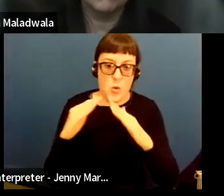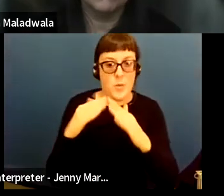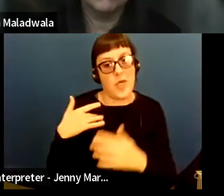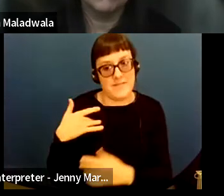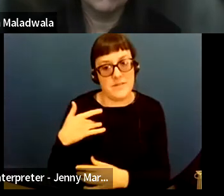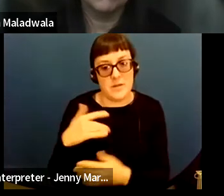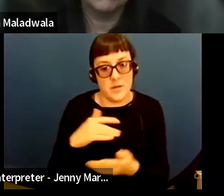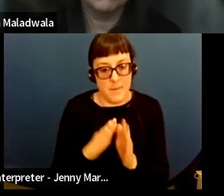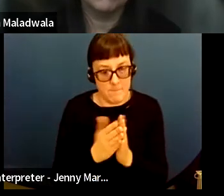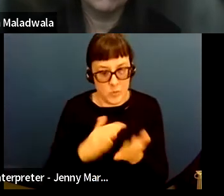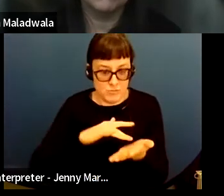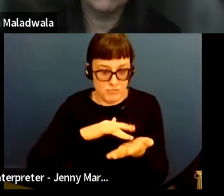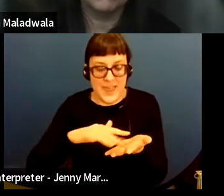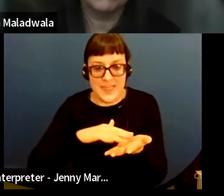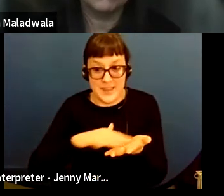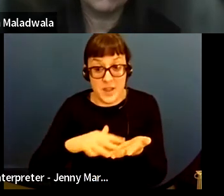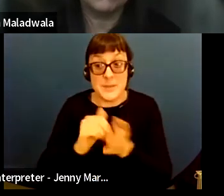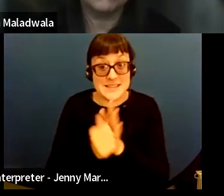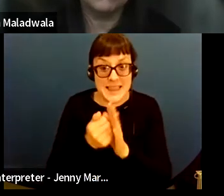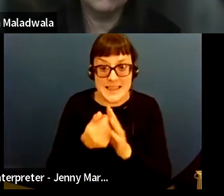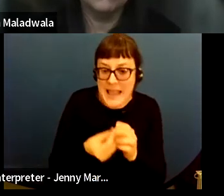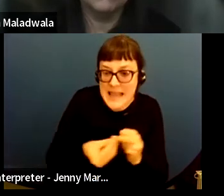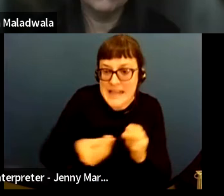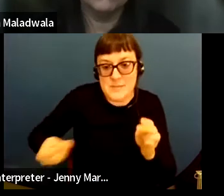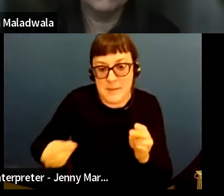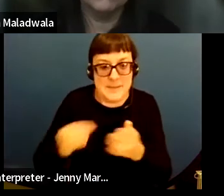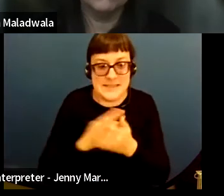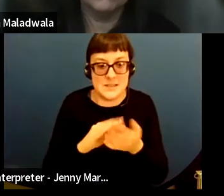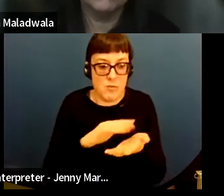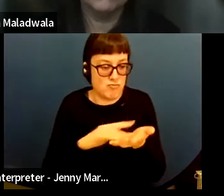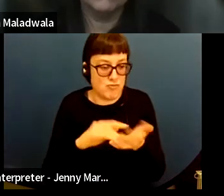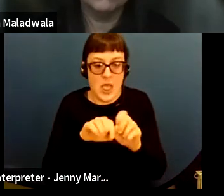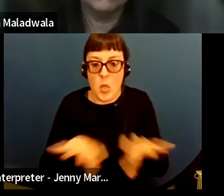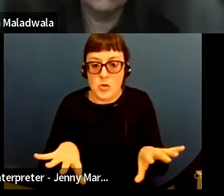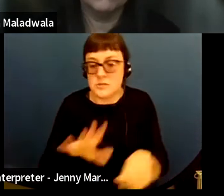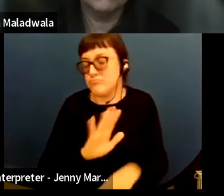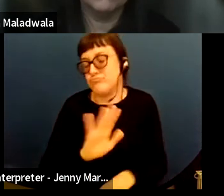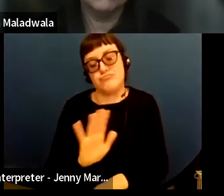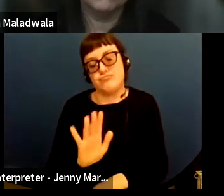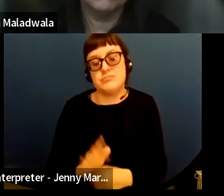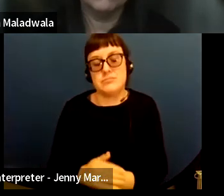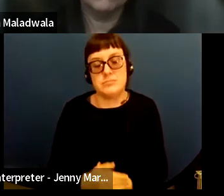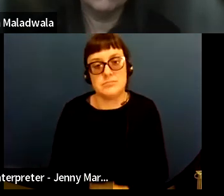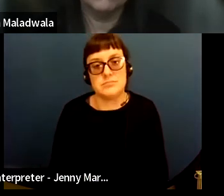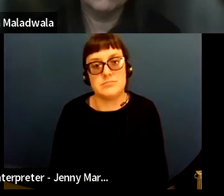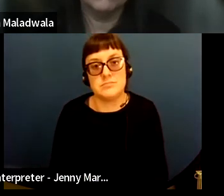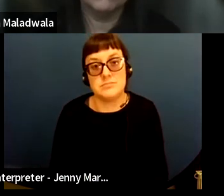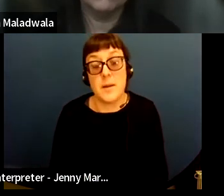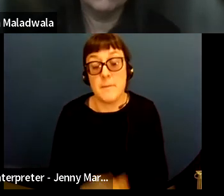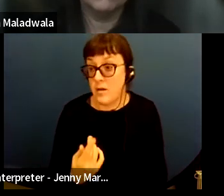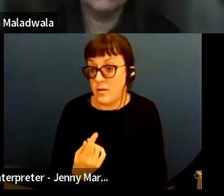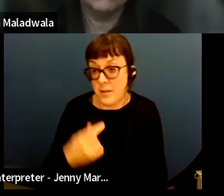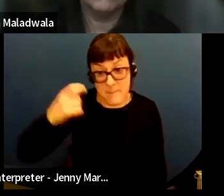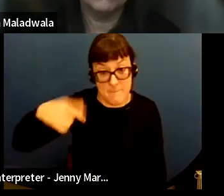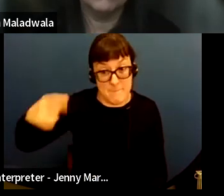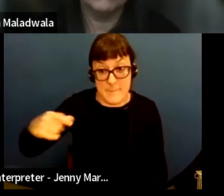I think skills can be expanded, not necessarily without being taken away. But I do think we change, right? I